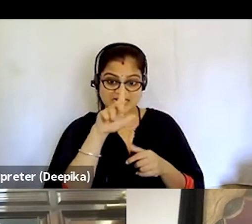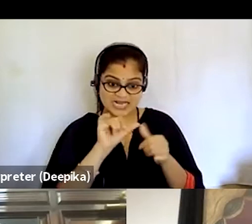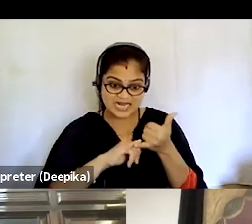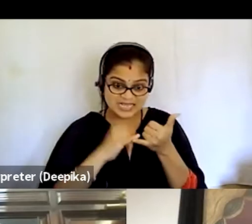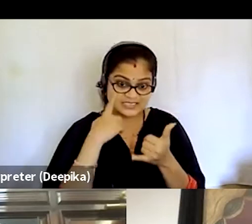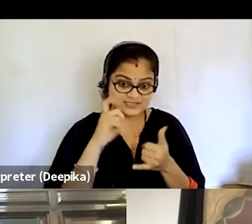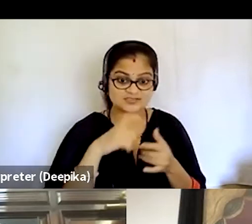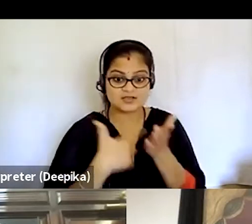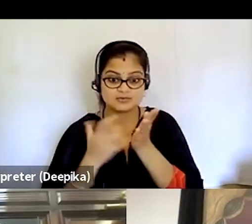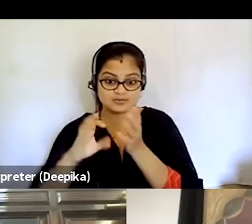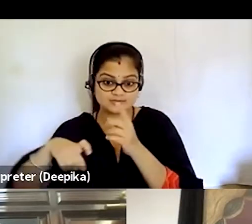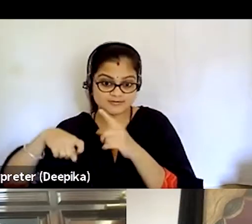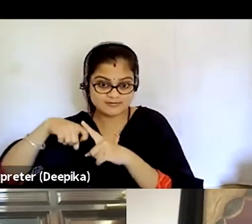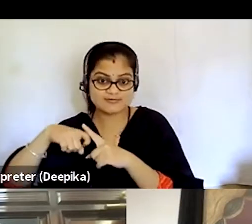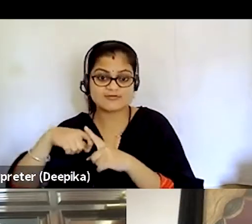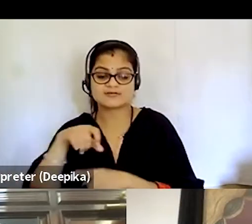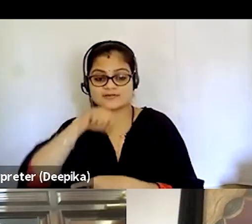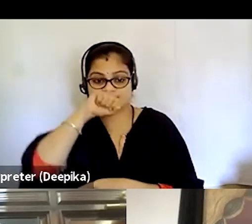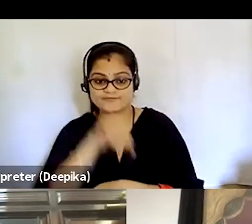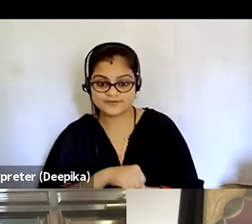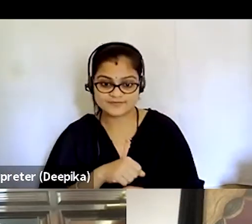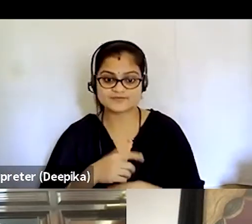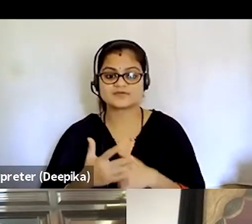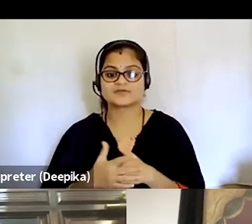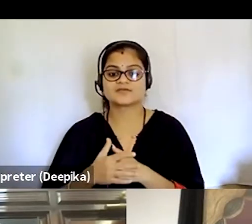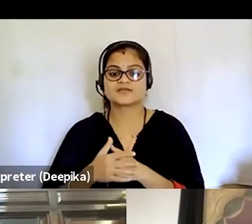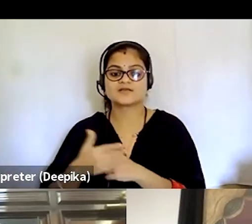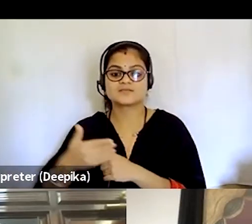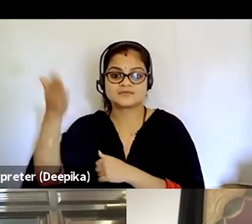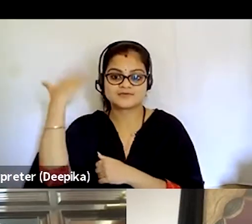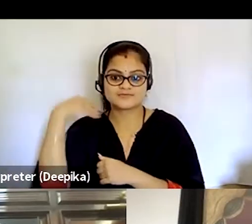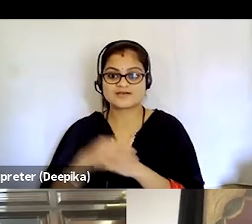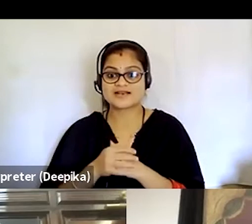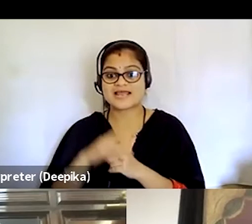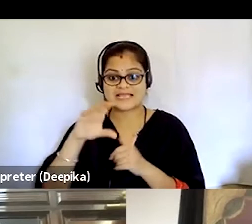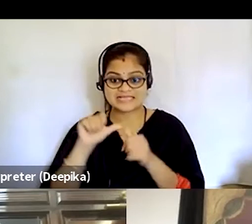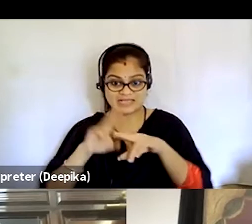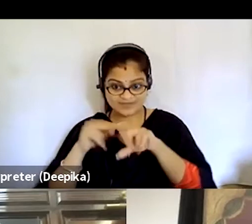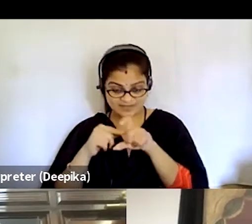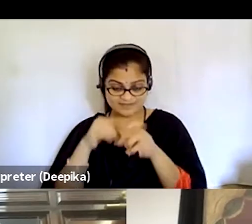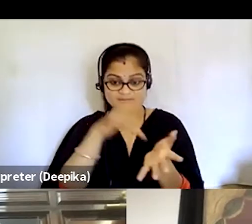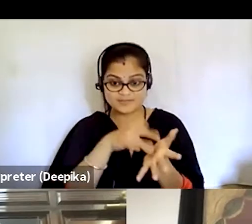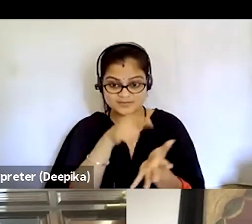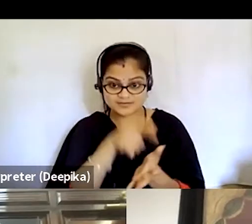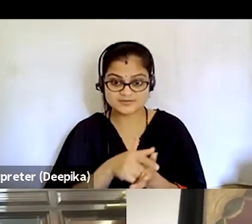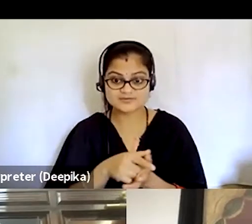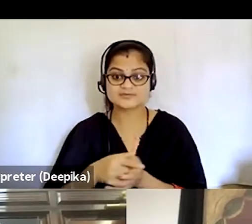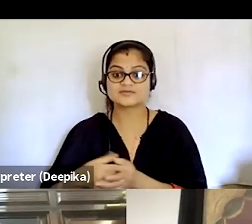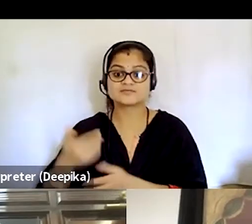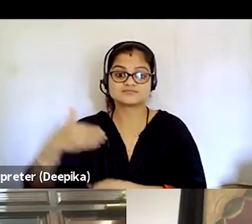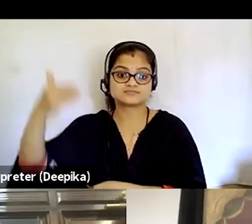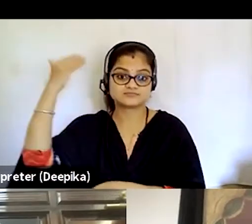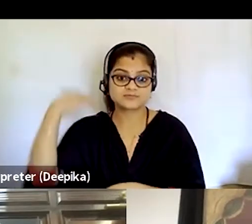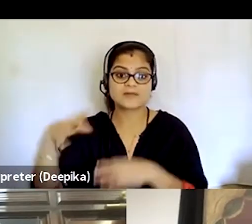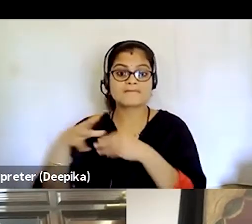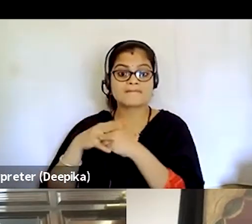last night at Venkat's RCB Bar and Cafe. We had one of Bangalore's premier, actually the premier band from